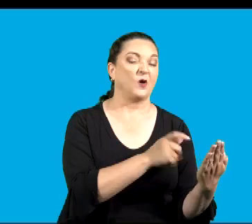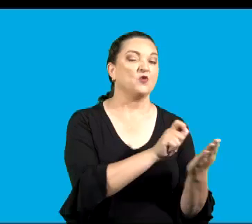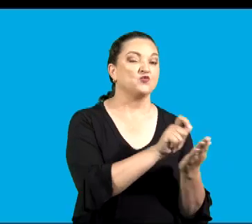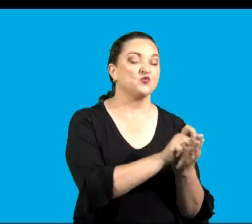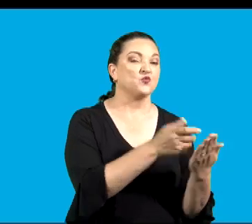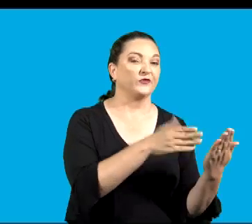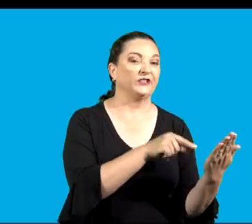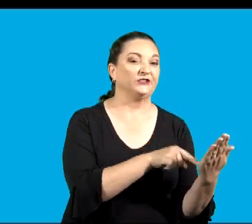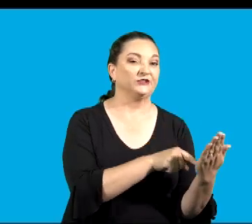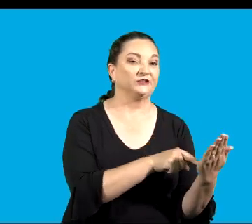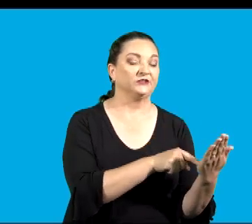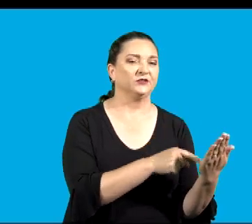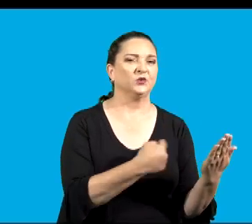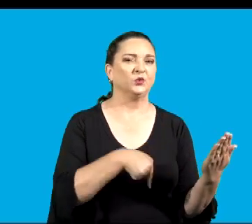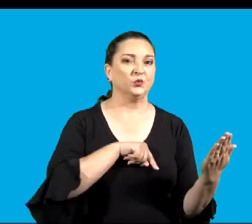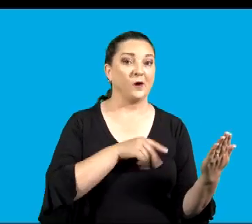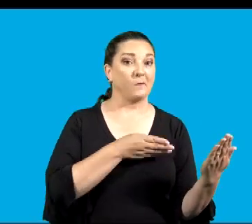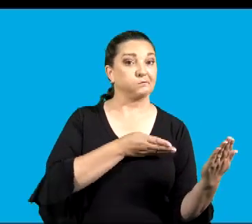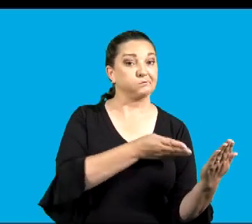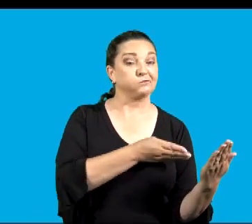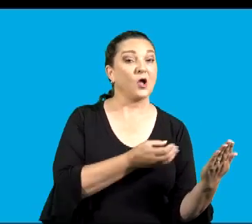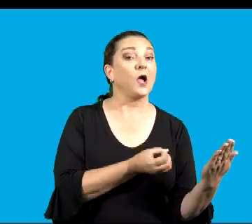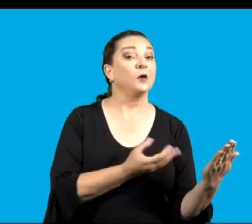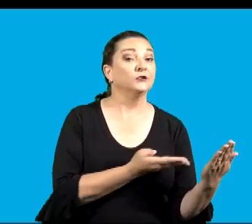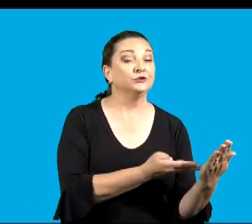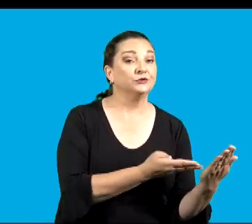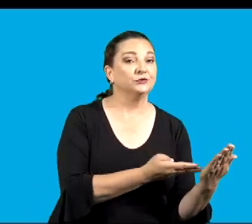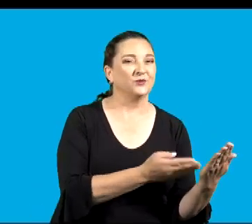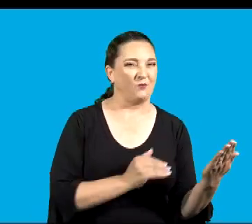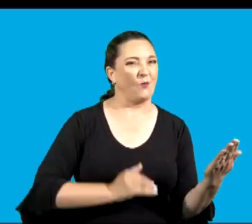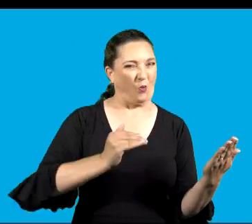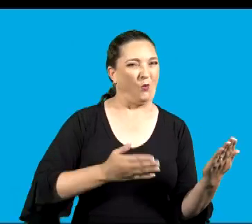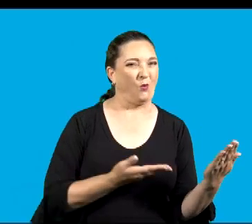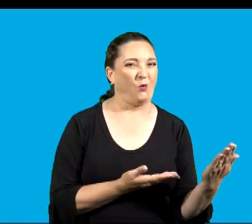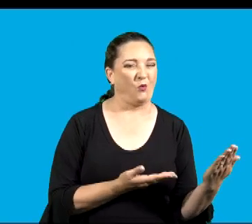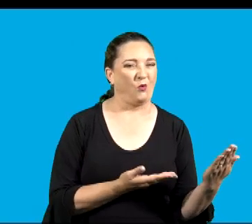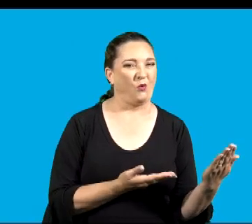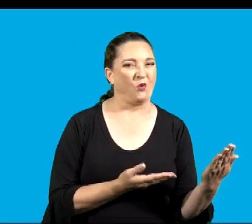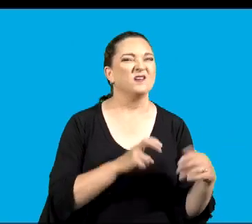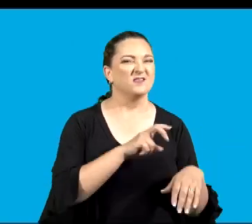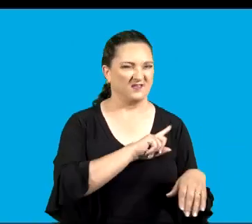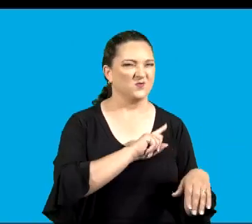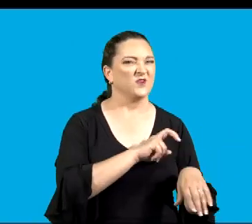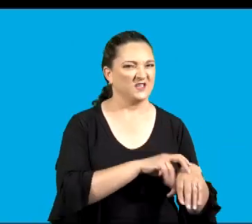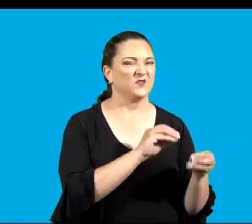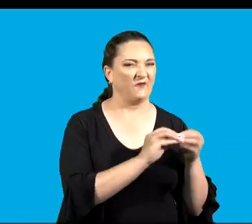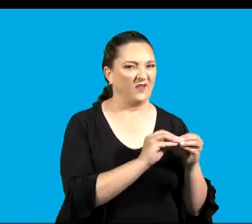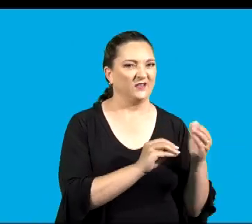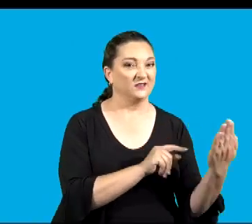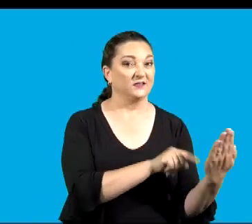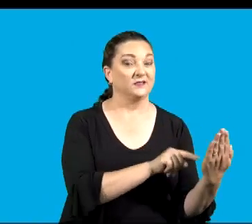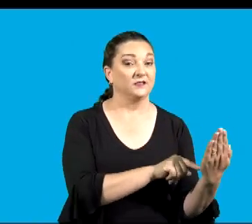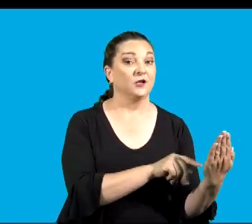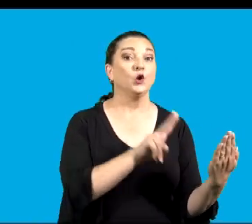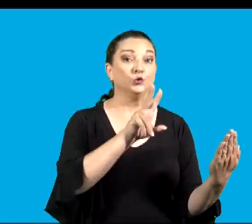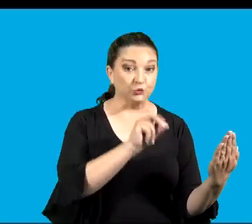books. So the amount that we had recorded was more. Now we have to correct that. Remember, we had